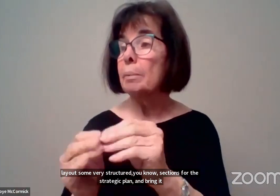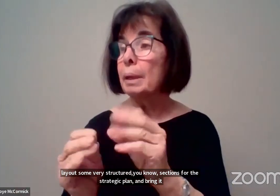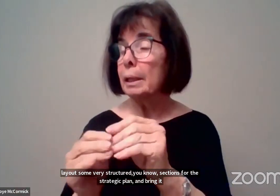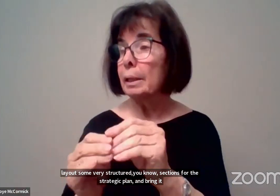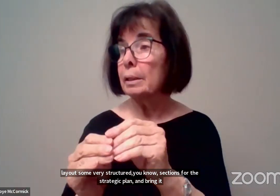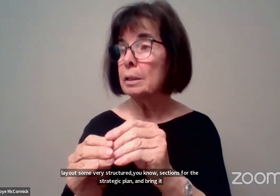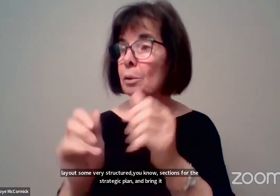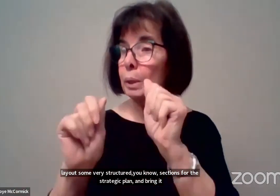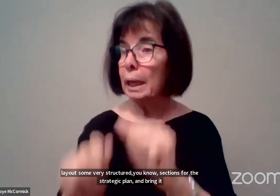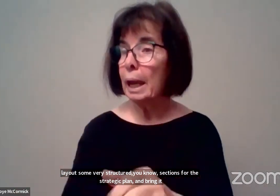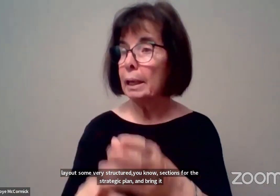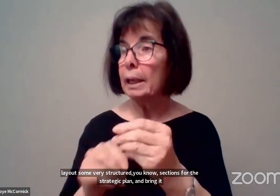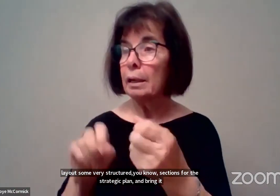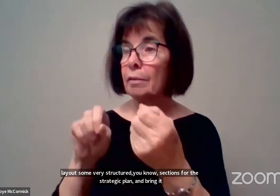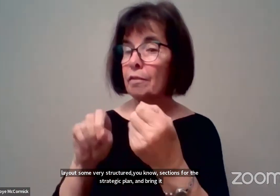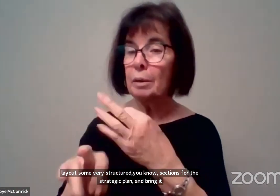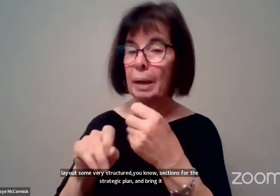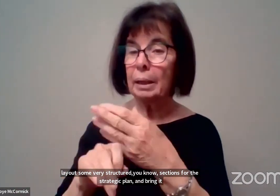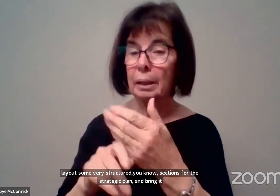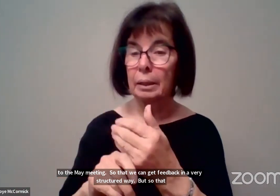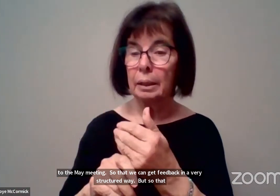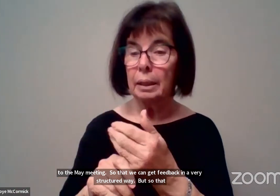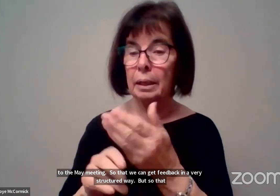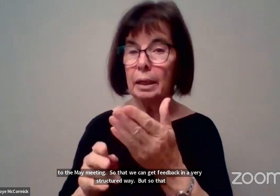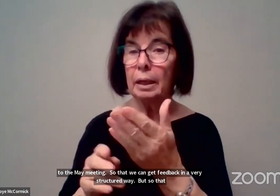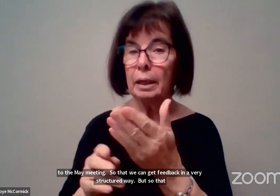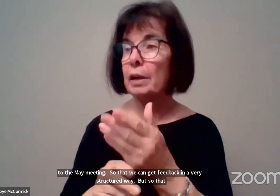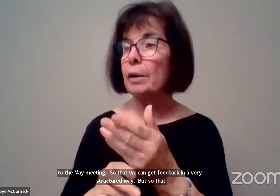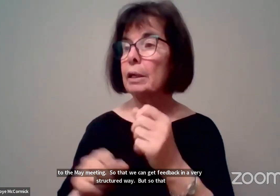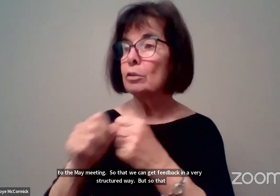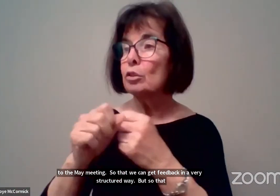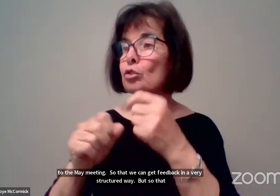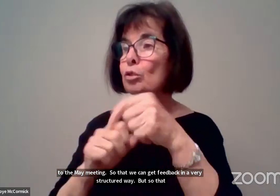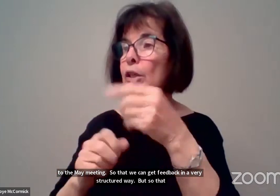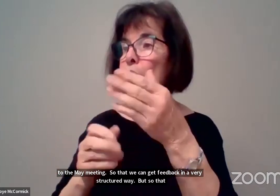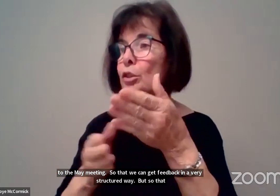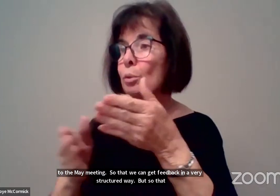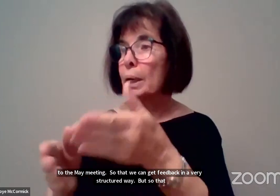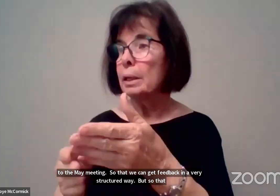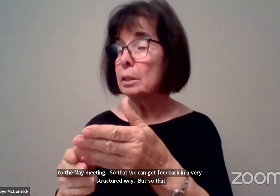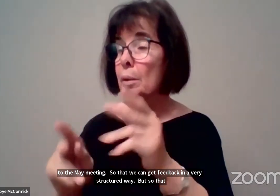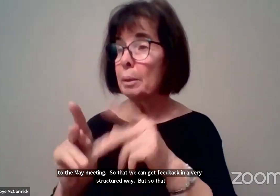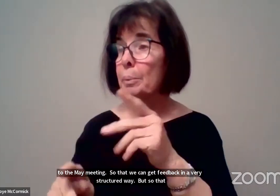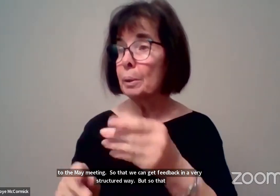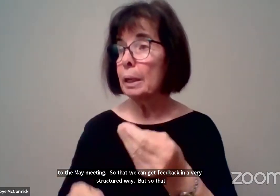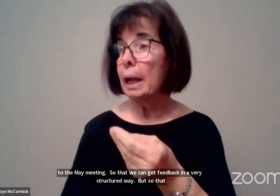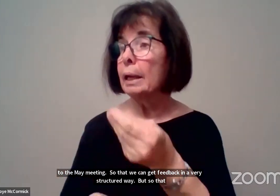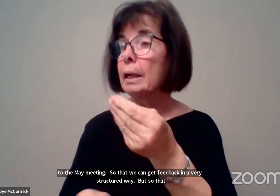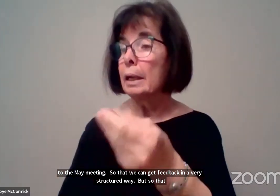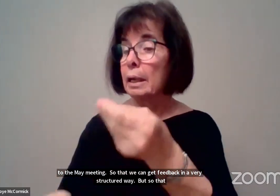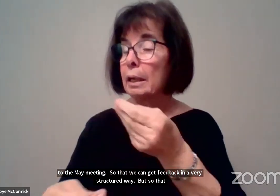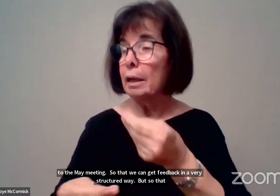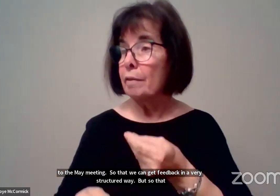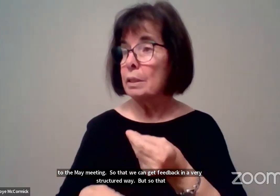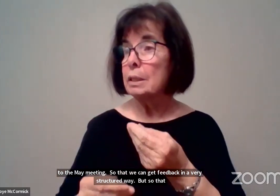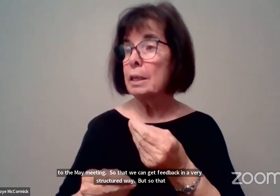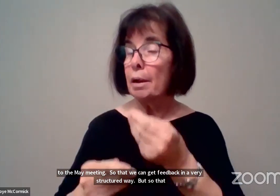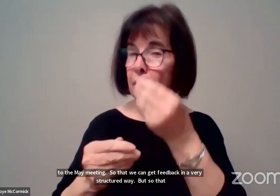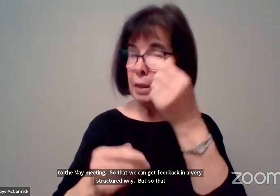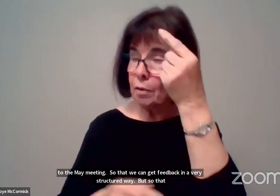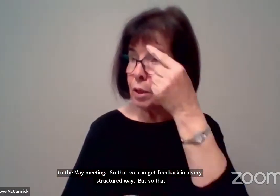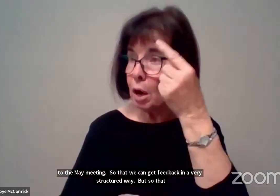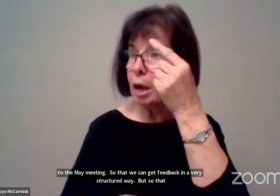but so that people can really give their thoughts, give their input, and then we can take that information